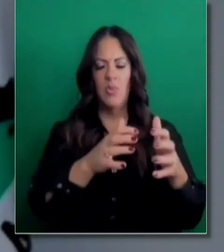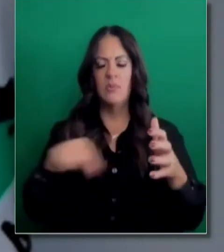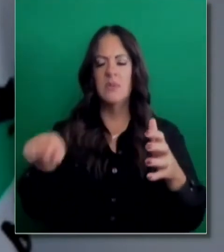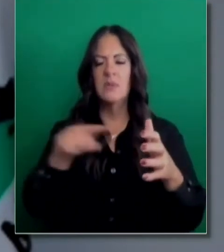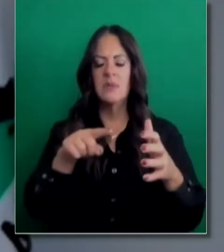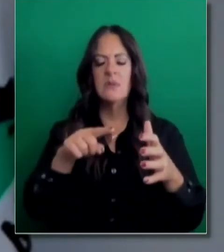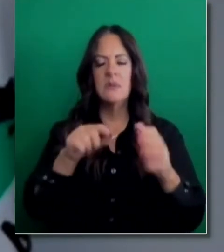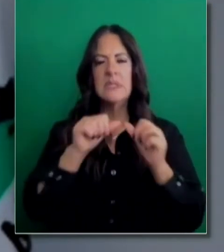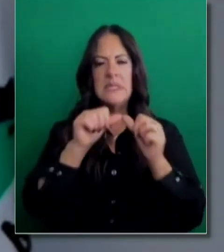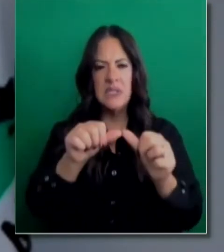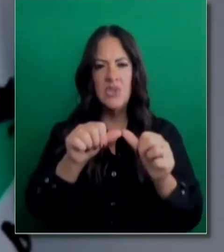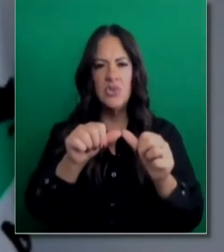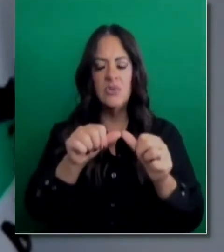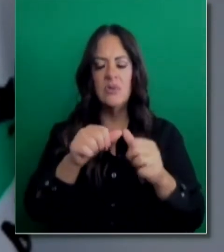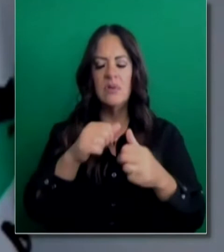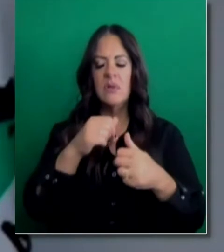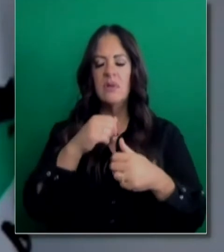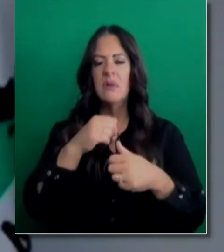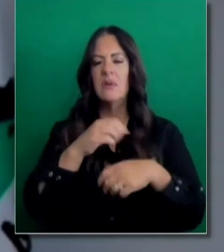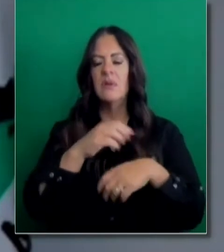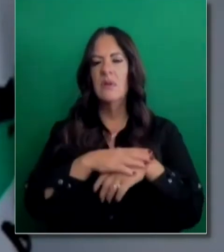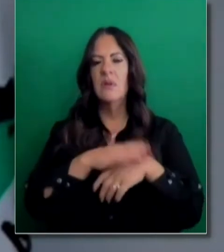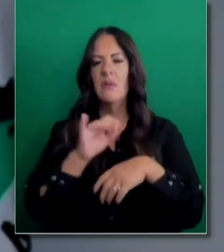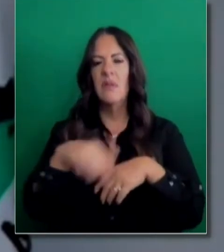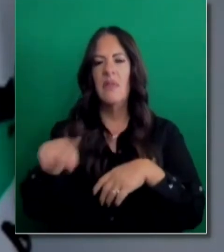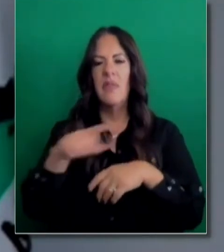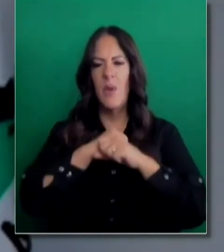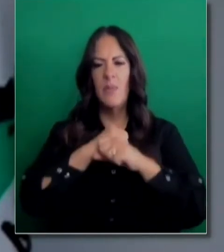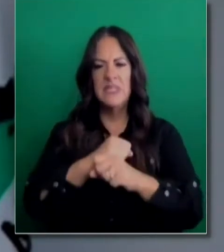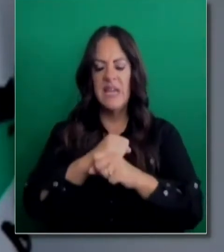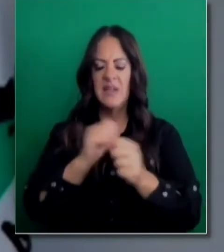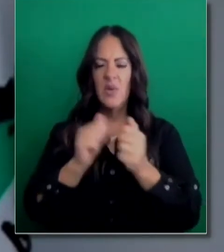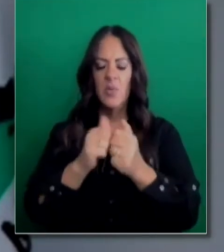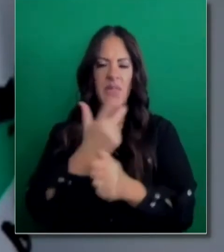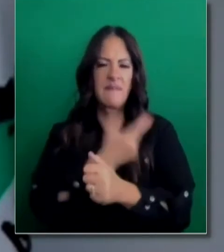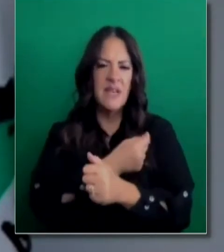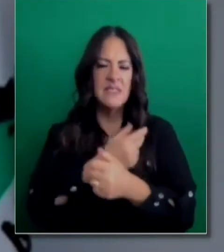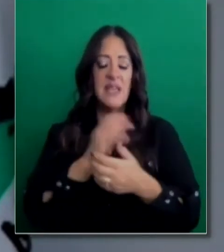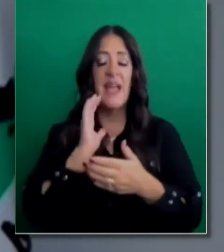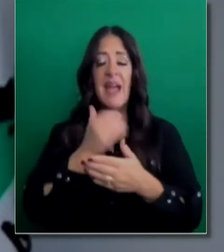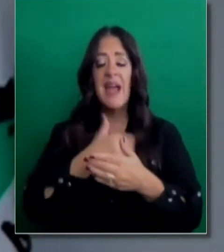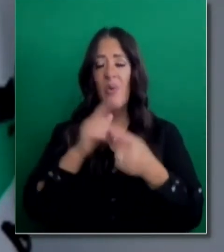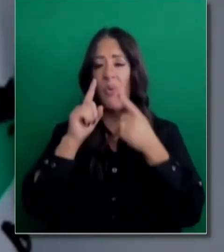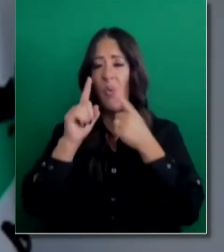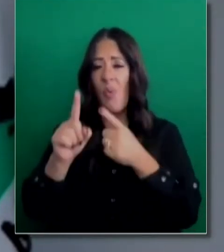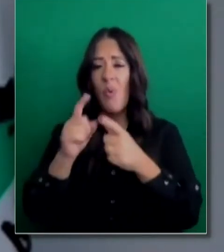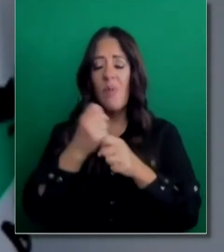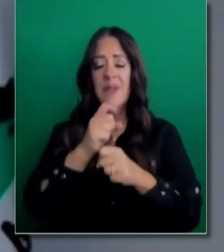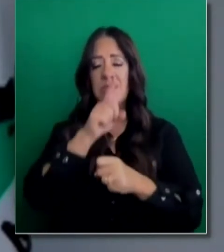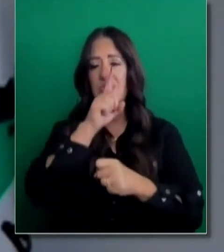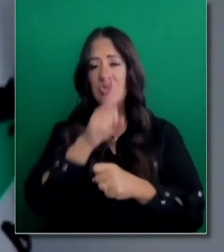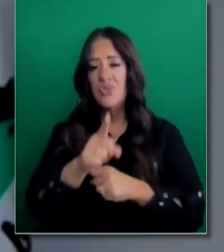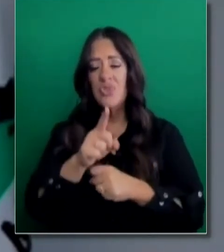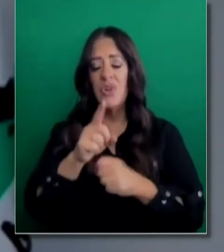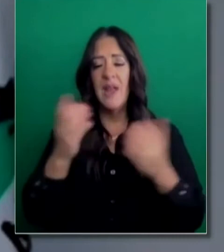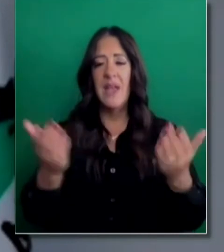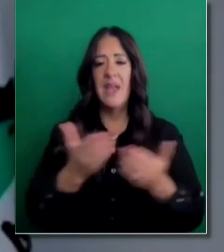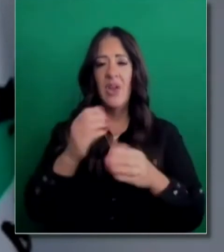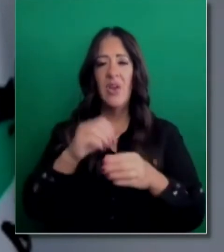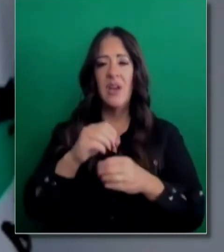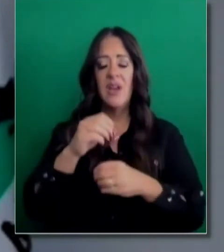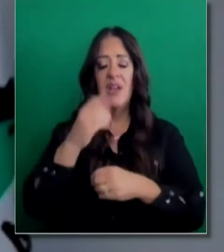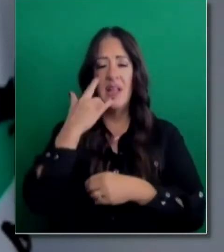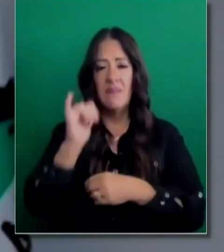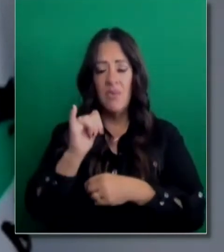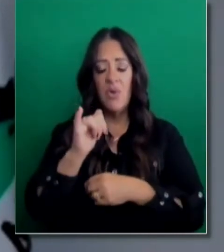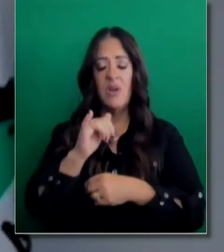unavoidable potential exposure is protected with some vaccine. So the goal of making sure that the state and our counties and